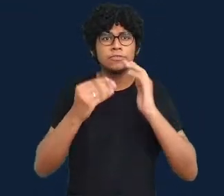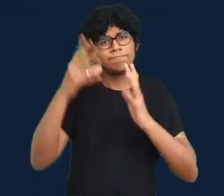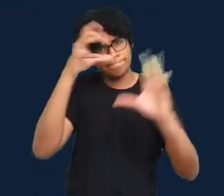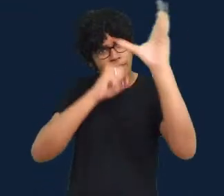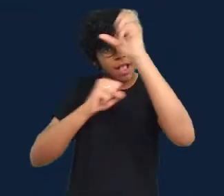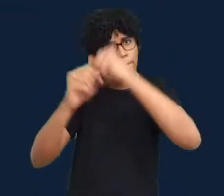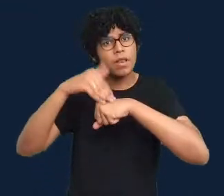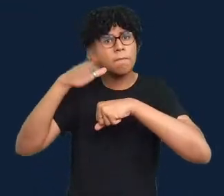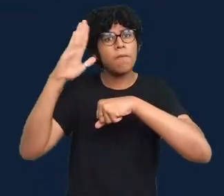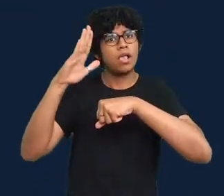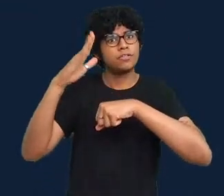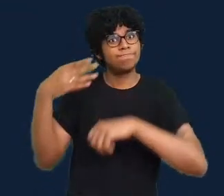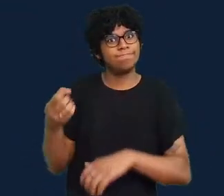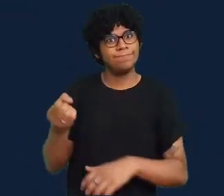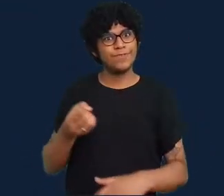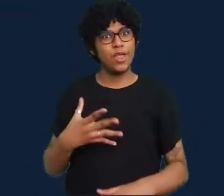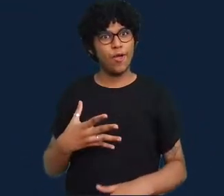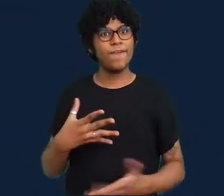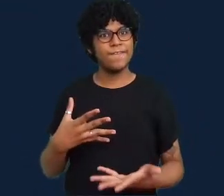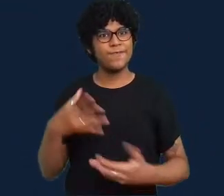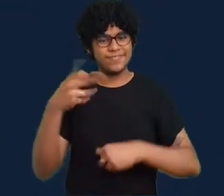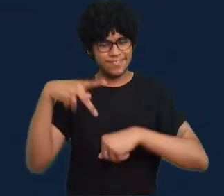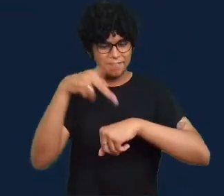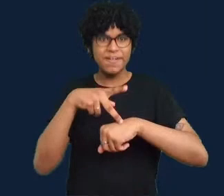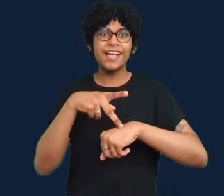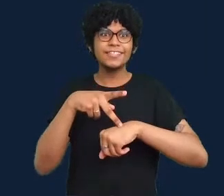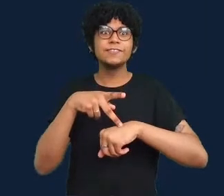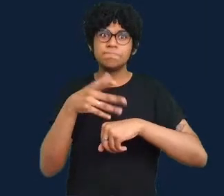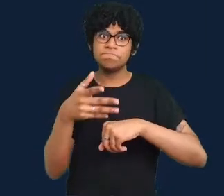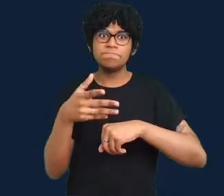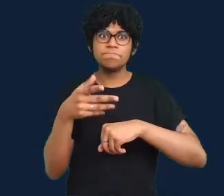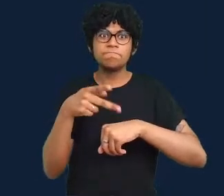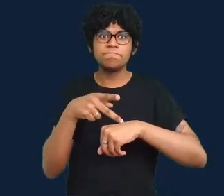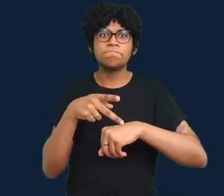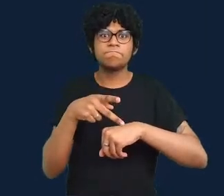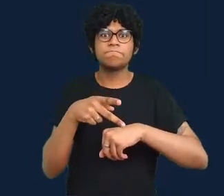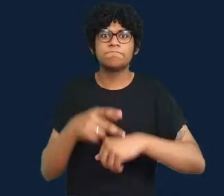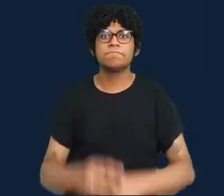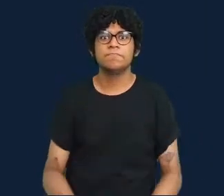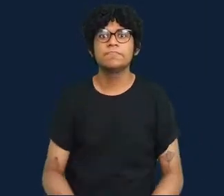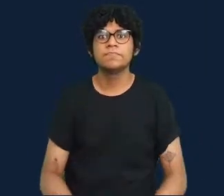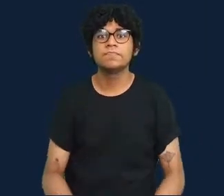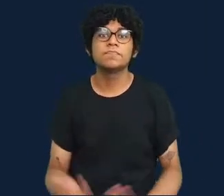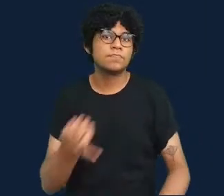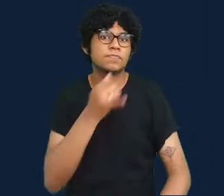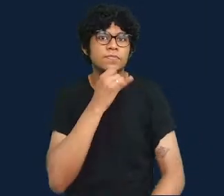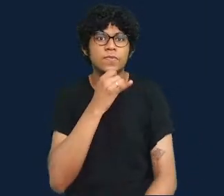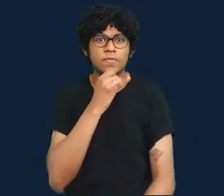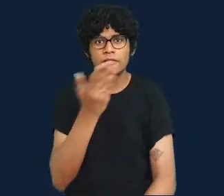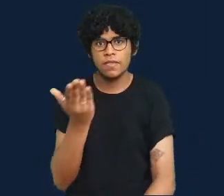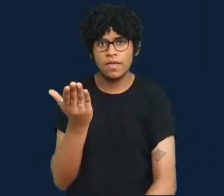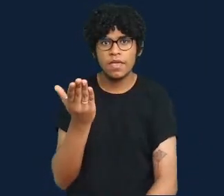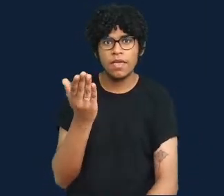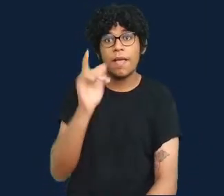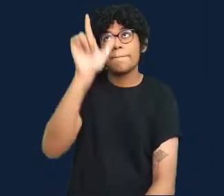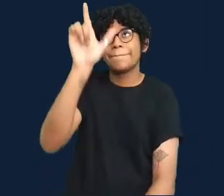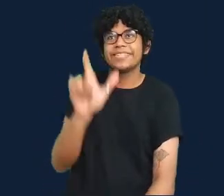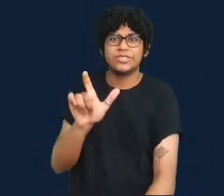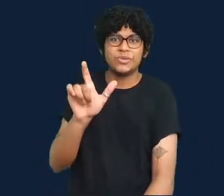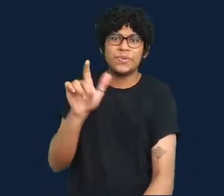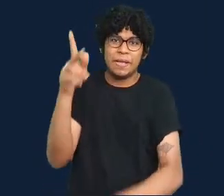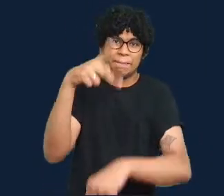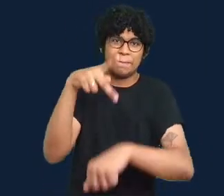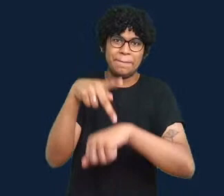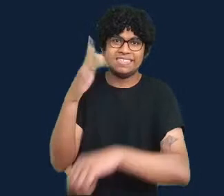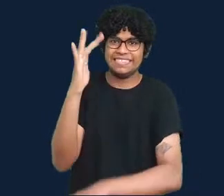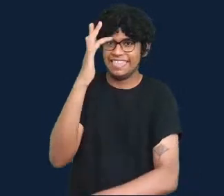as someone sitting in India, me being interested in what's happening in Cambodia may not be like, a thing I would do. I will